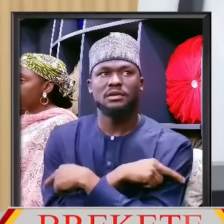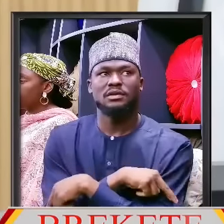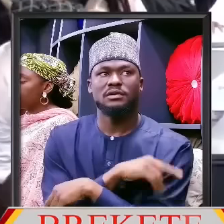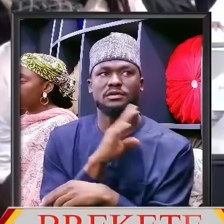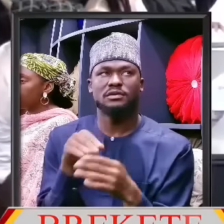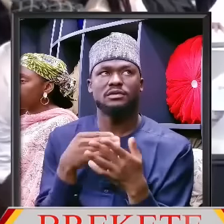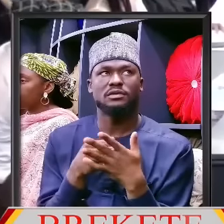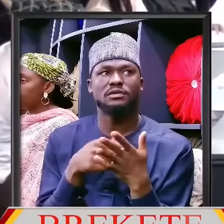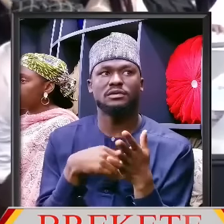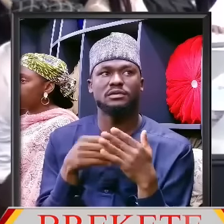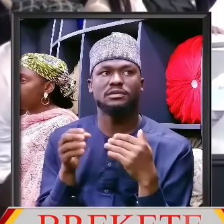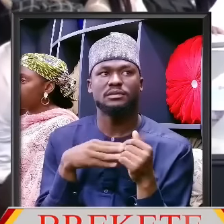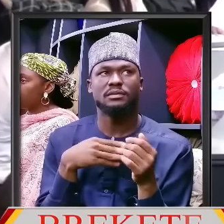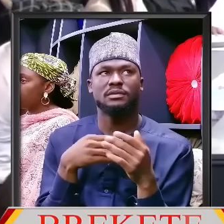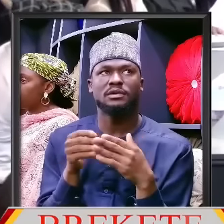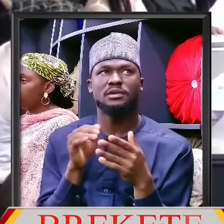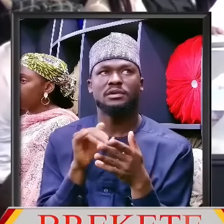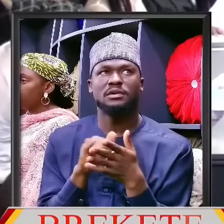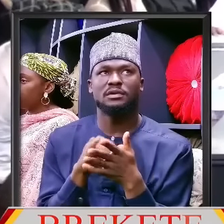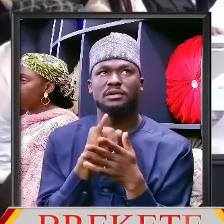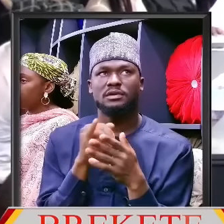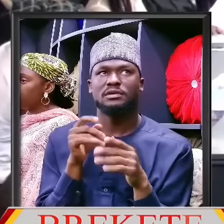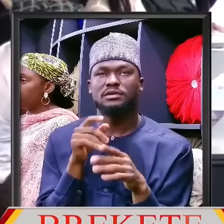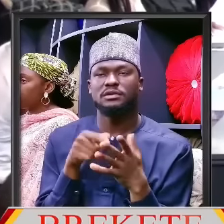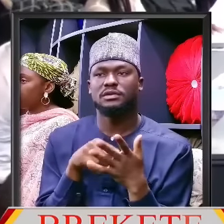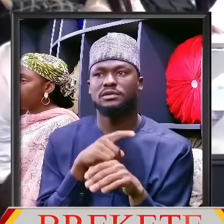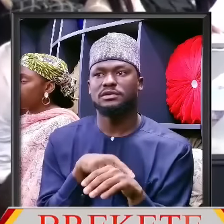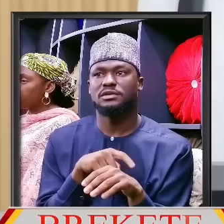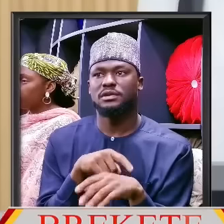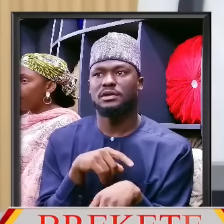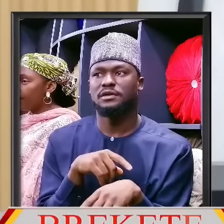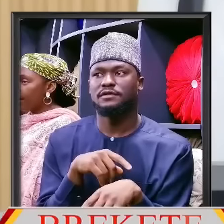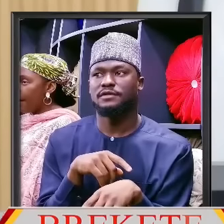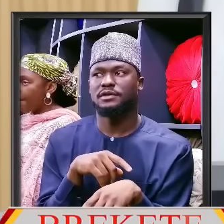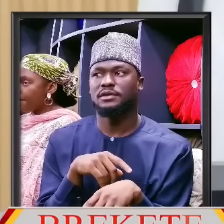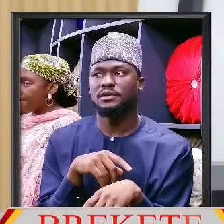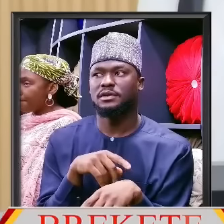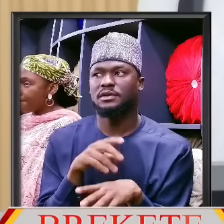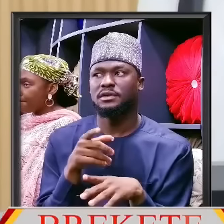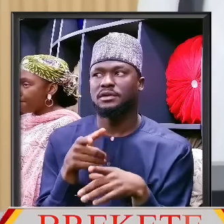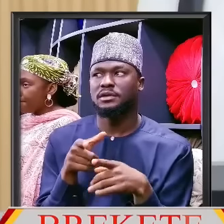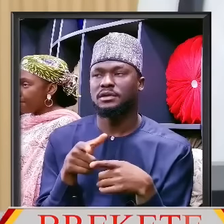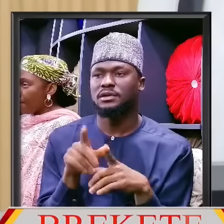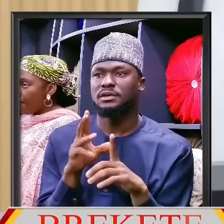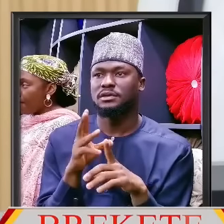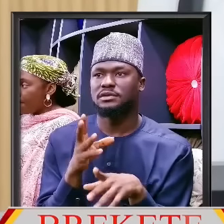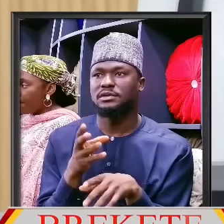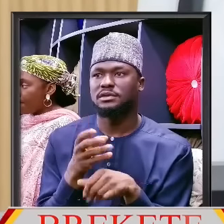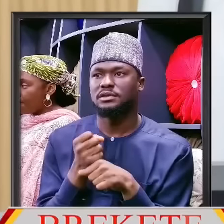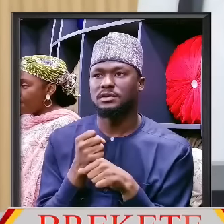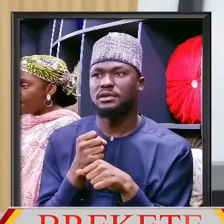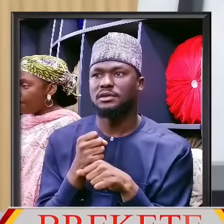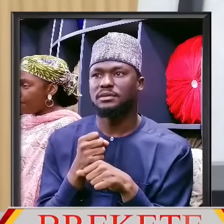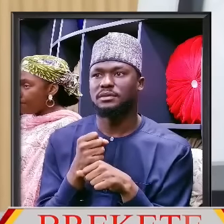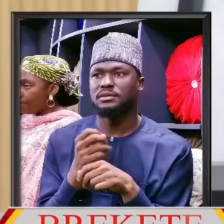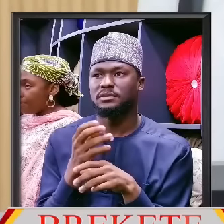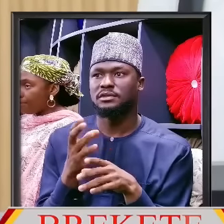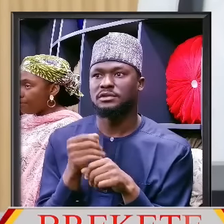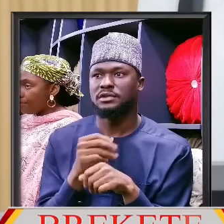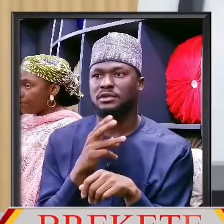Any matter we don't reach us, na charcoal, it be hot charcoal. You carry carpet put on top, you go burn the carpet, you go see smoke